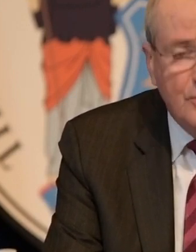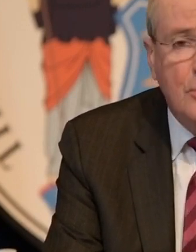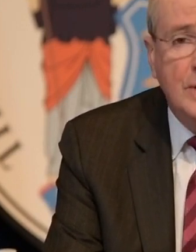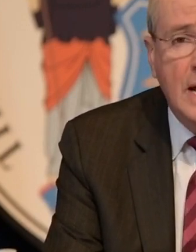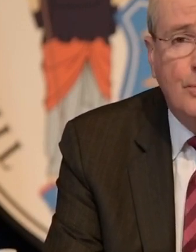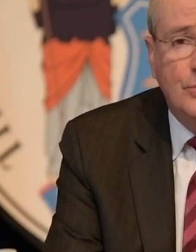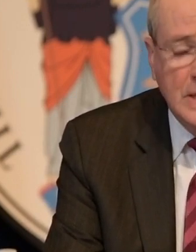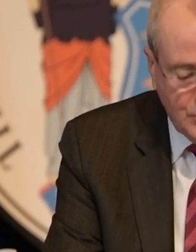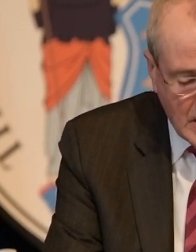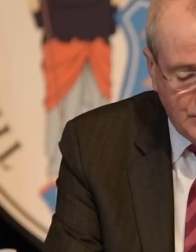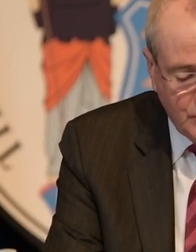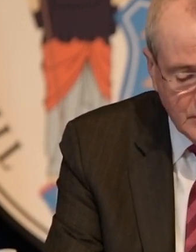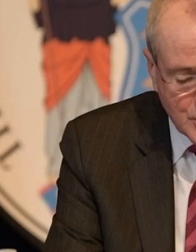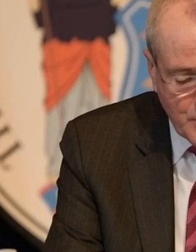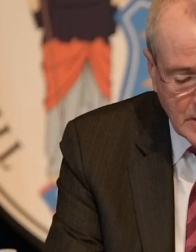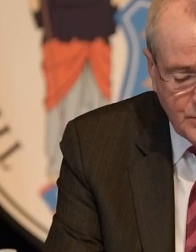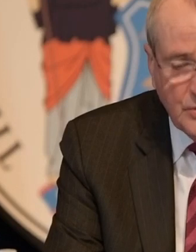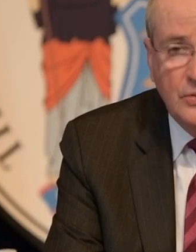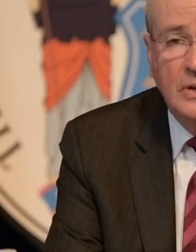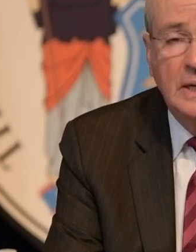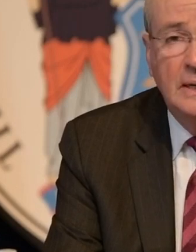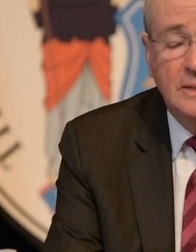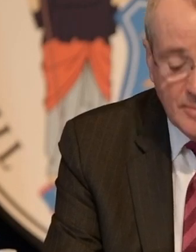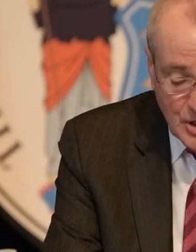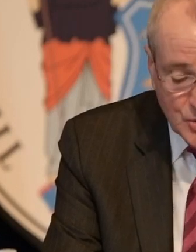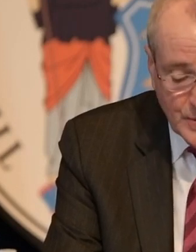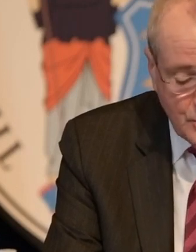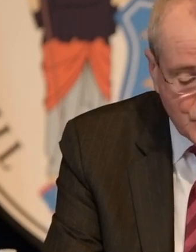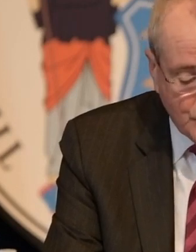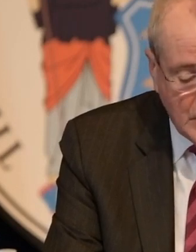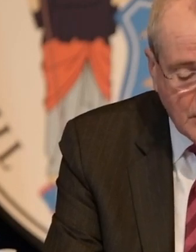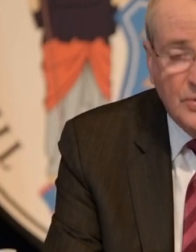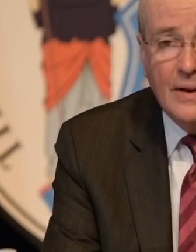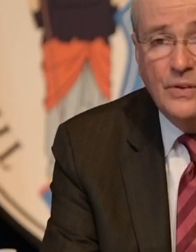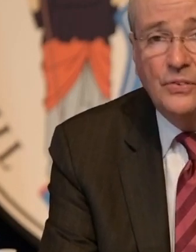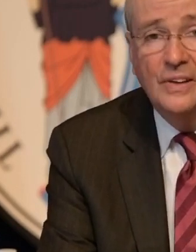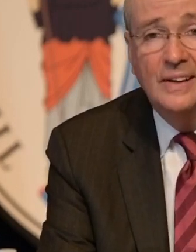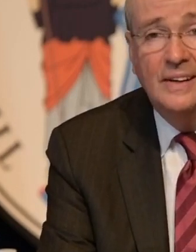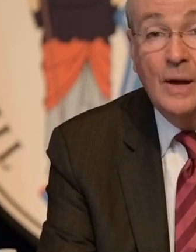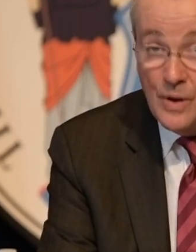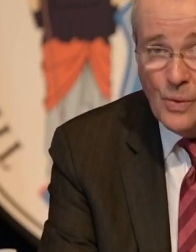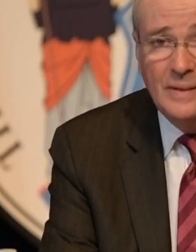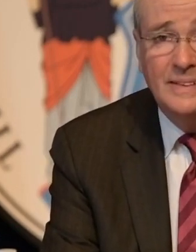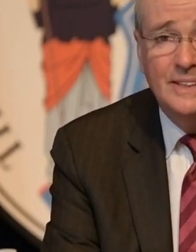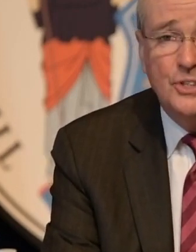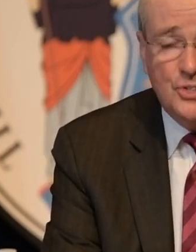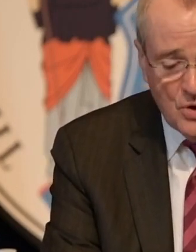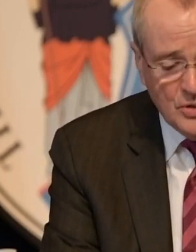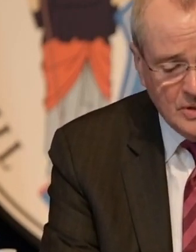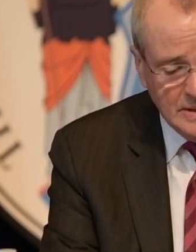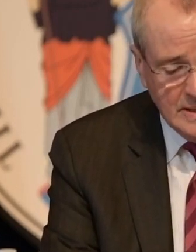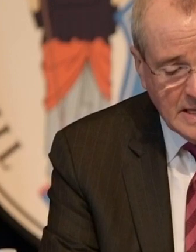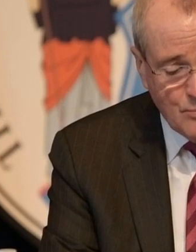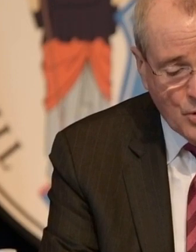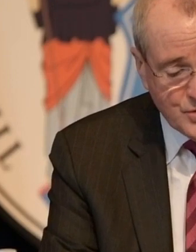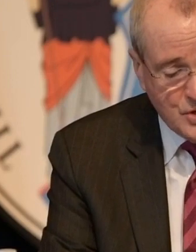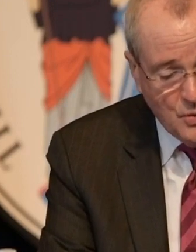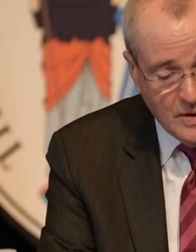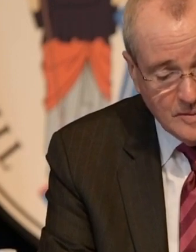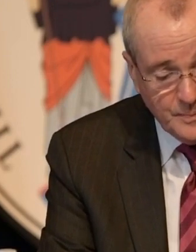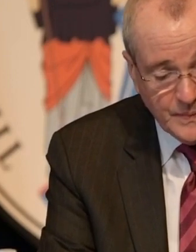drawing from our neighbors' insights and experiences to make sure that New Jersey comes out of this, and we will, stronger and